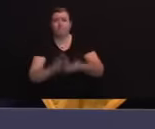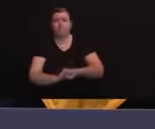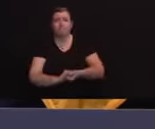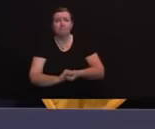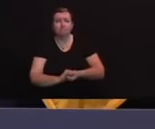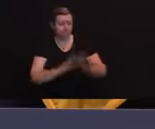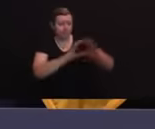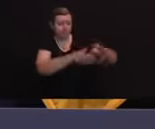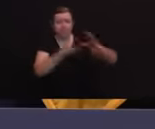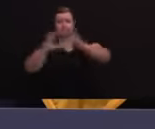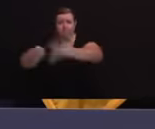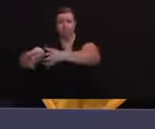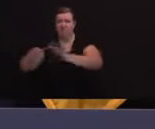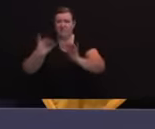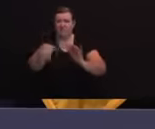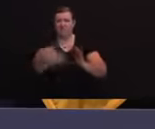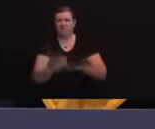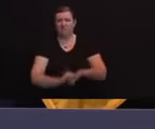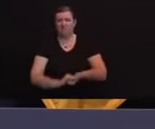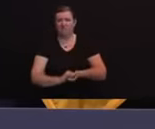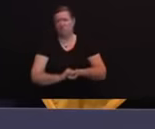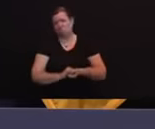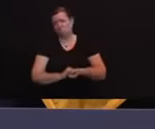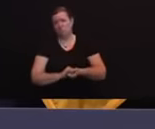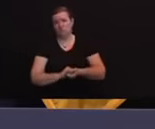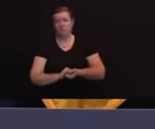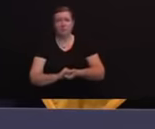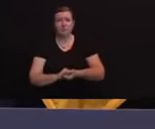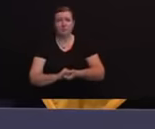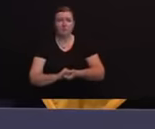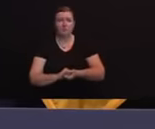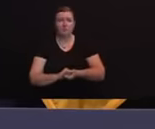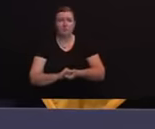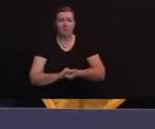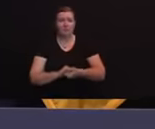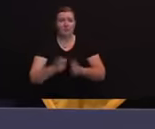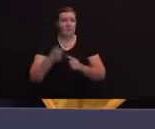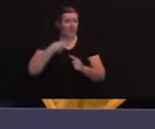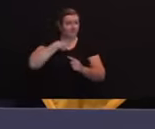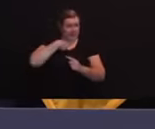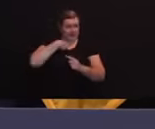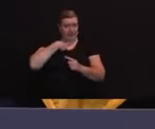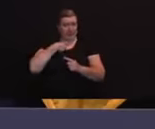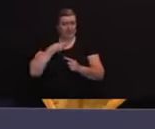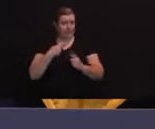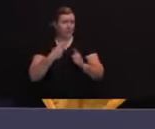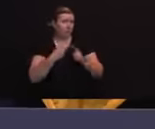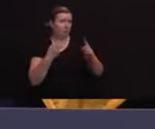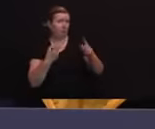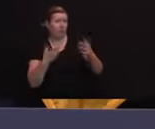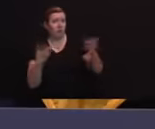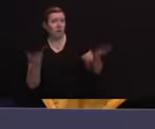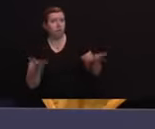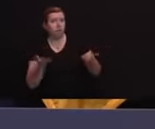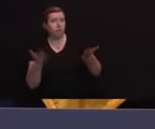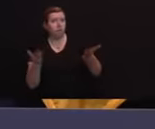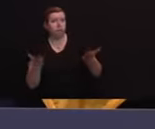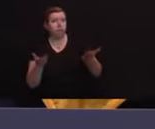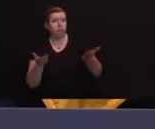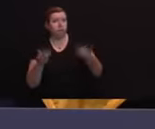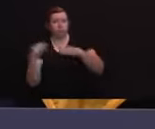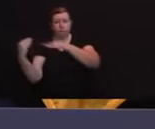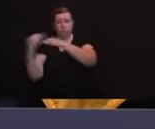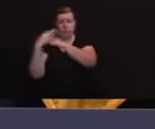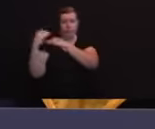And every single edict, whether it was from me or, more importantly, the series of guidance